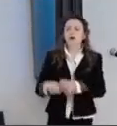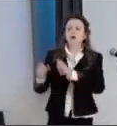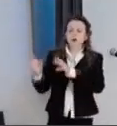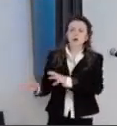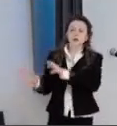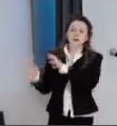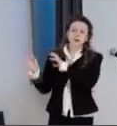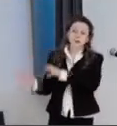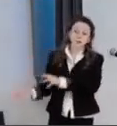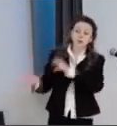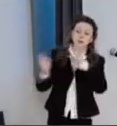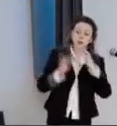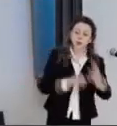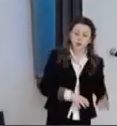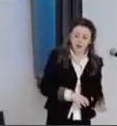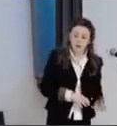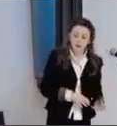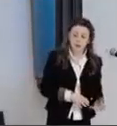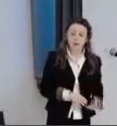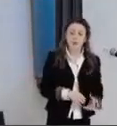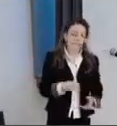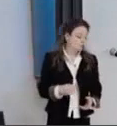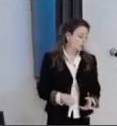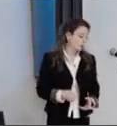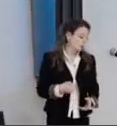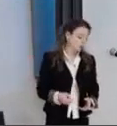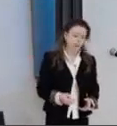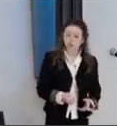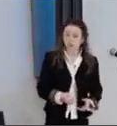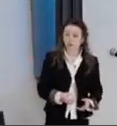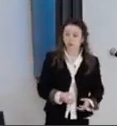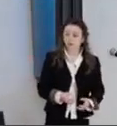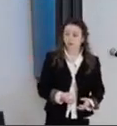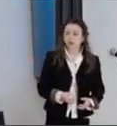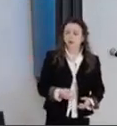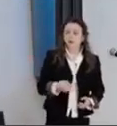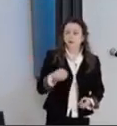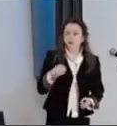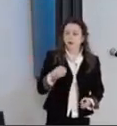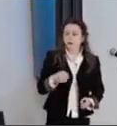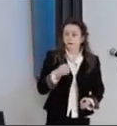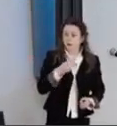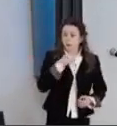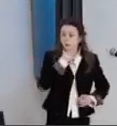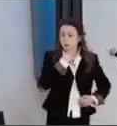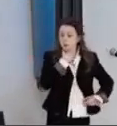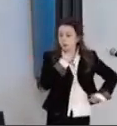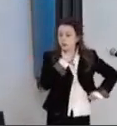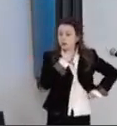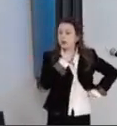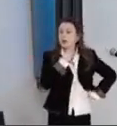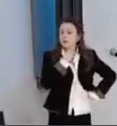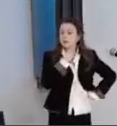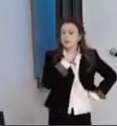undercurrent, juxtaposes beauty and the grotesque with its intriguing combination of